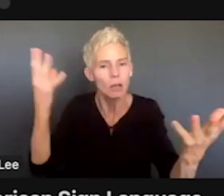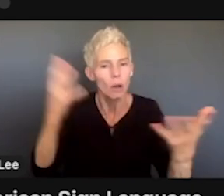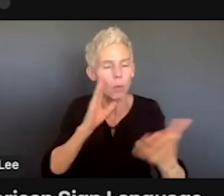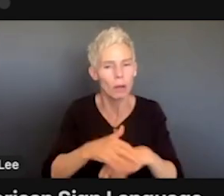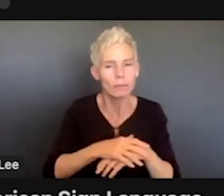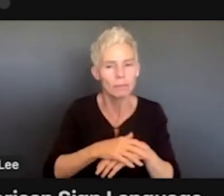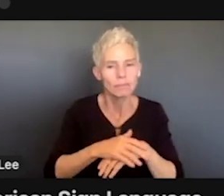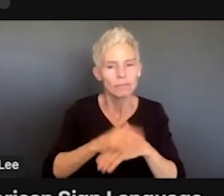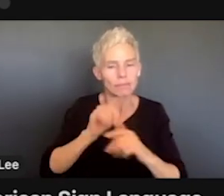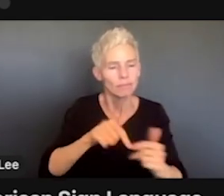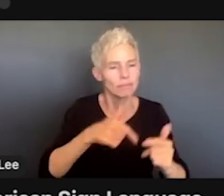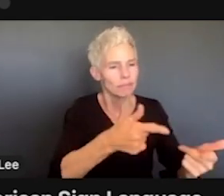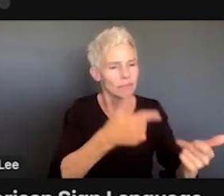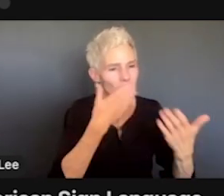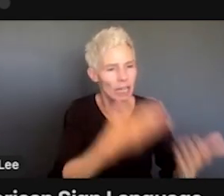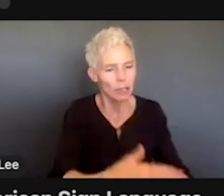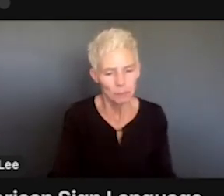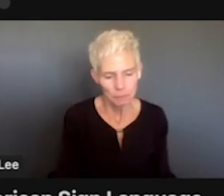it back. Thanks.